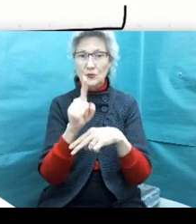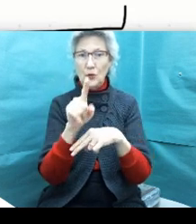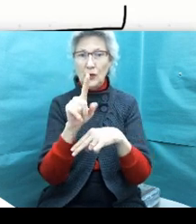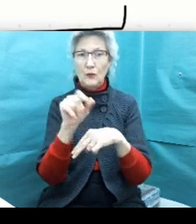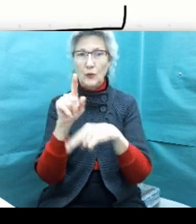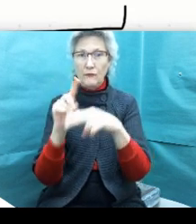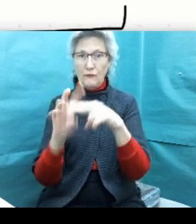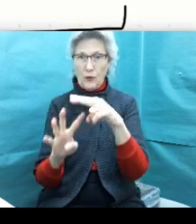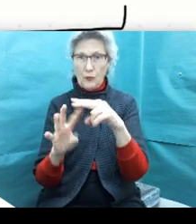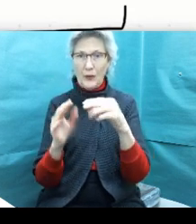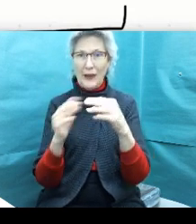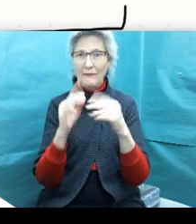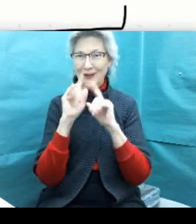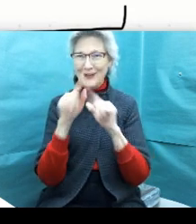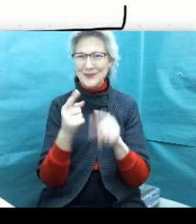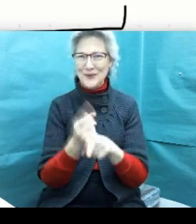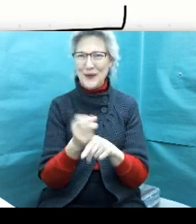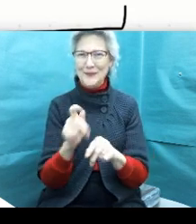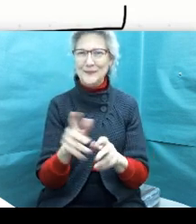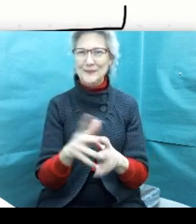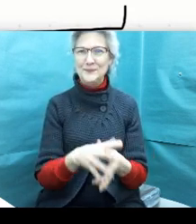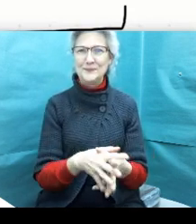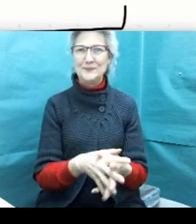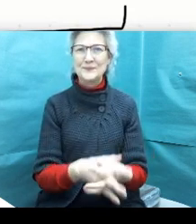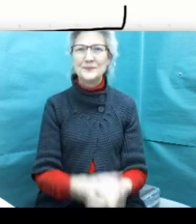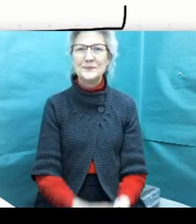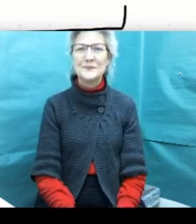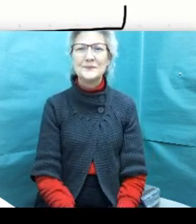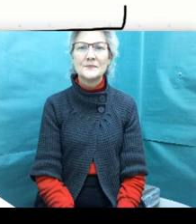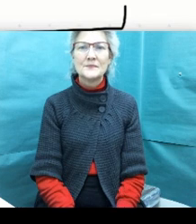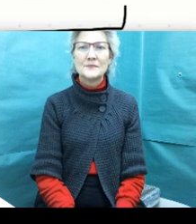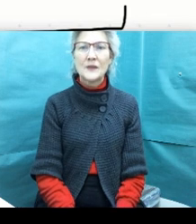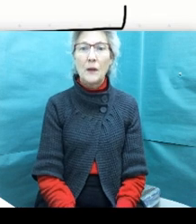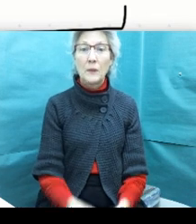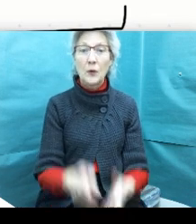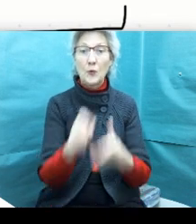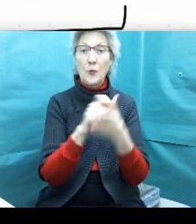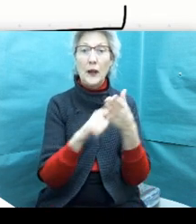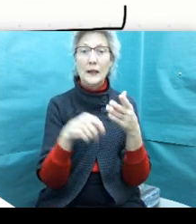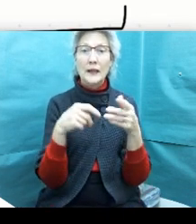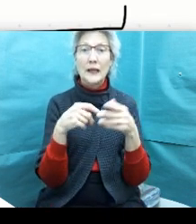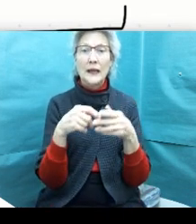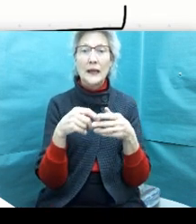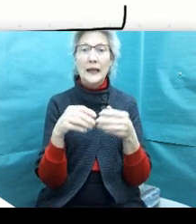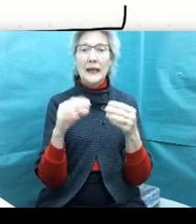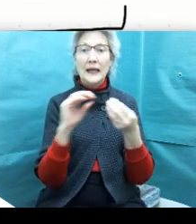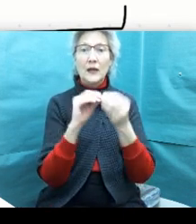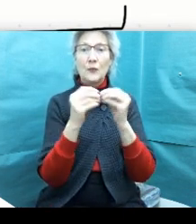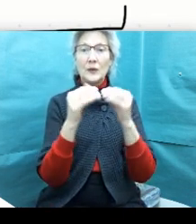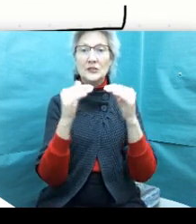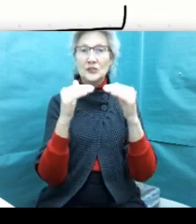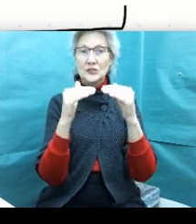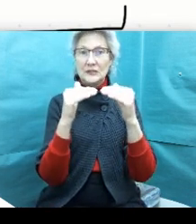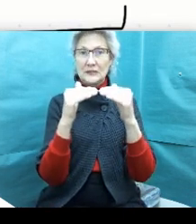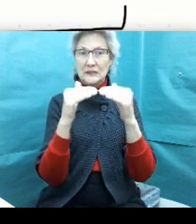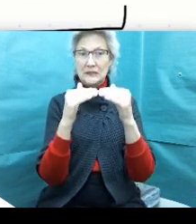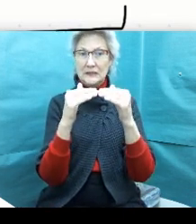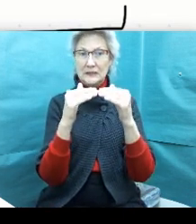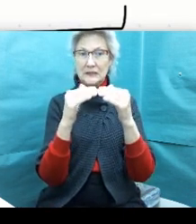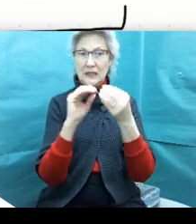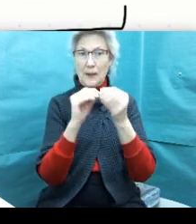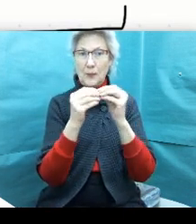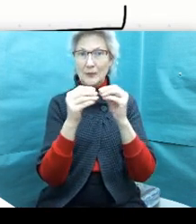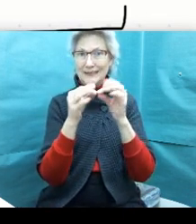feet, we have our answer. Okay, so now I'm going to write out an equation. And it kind of seems like I'm working backwards because